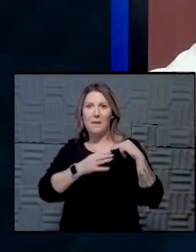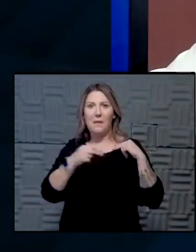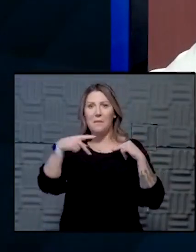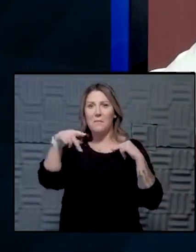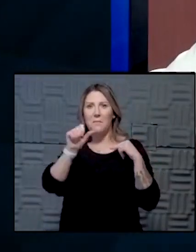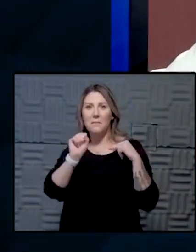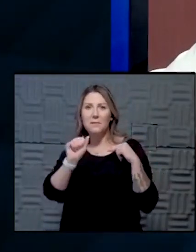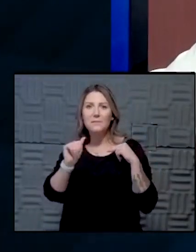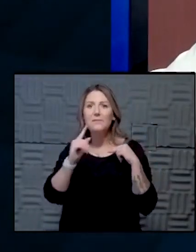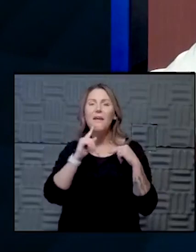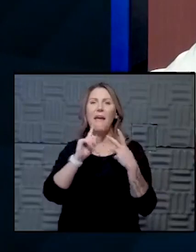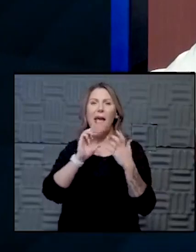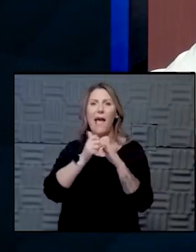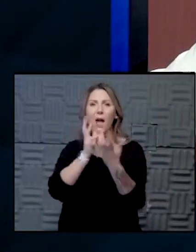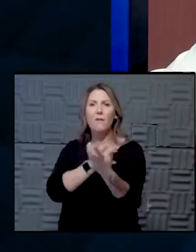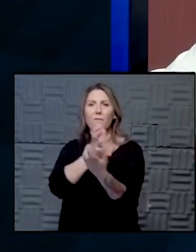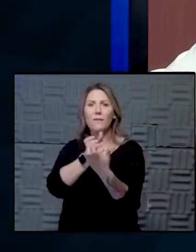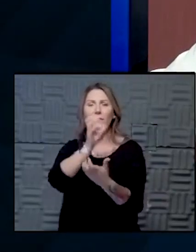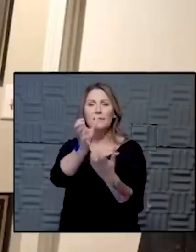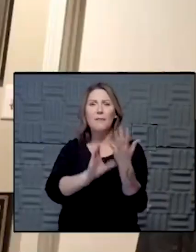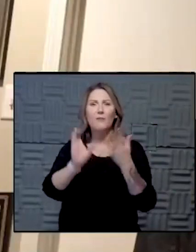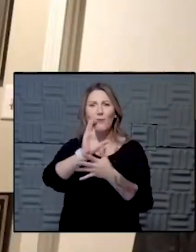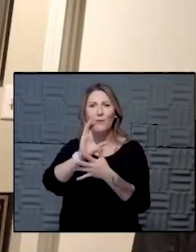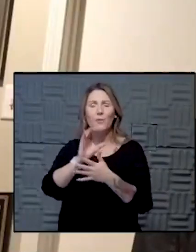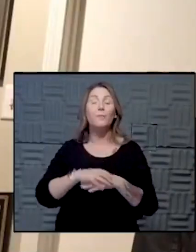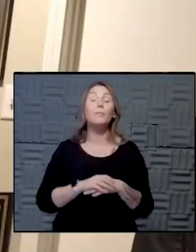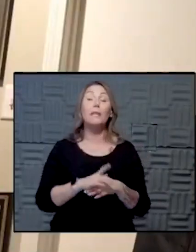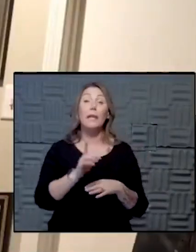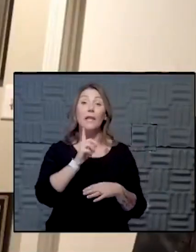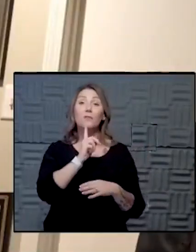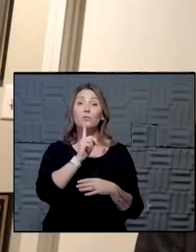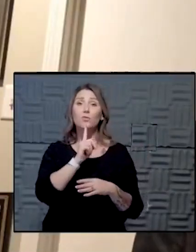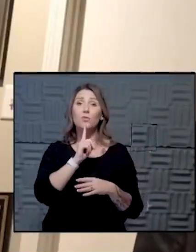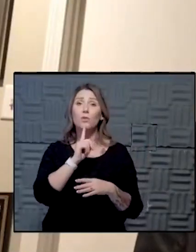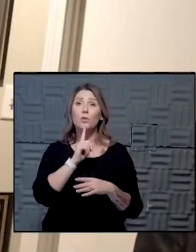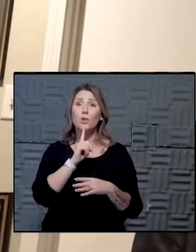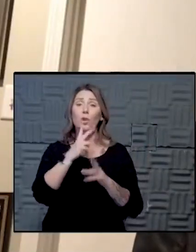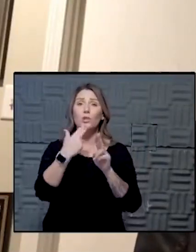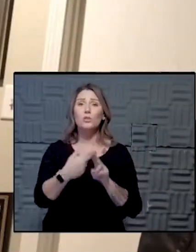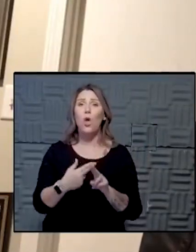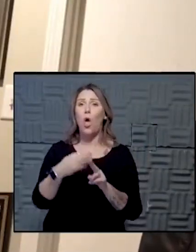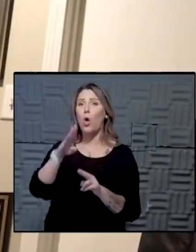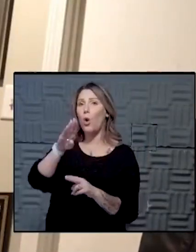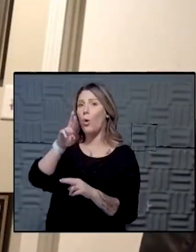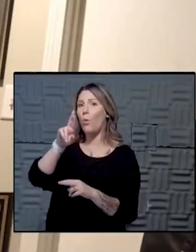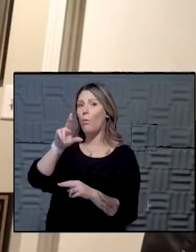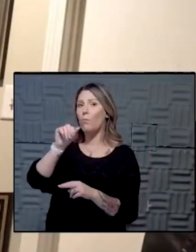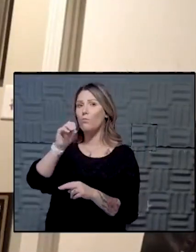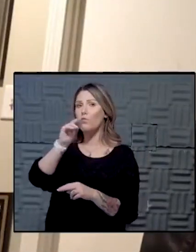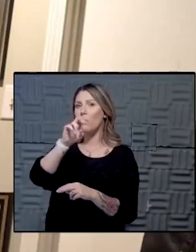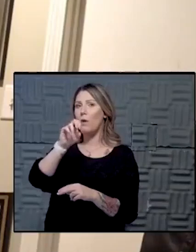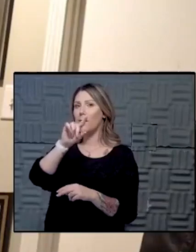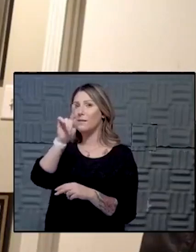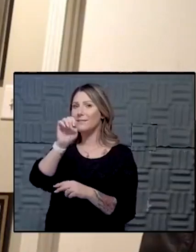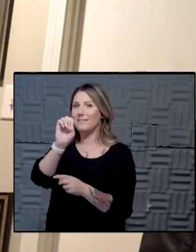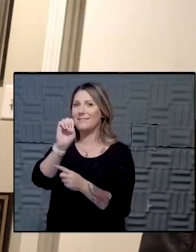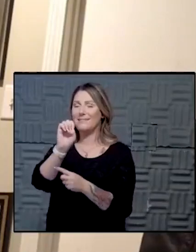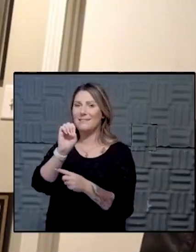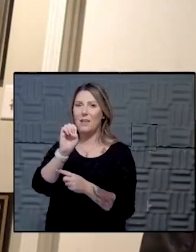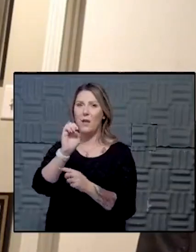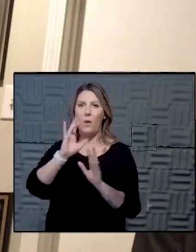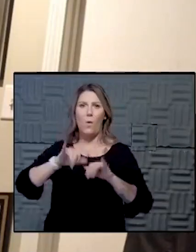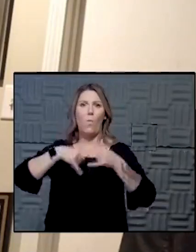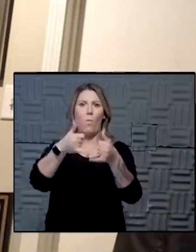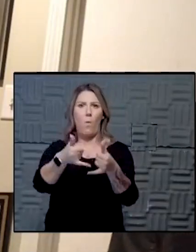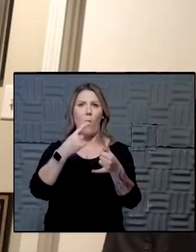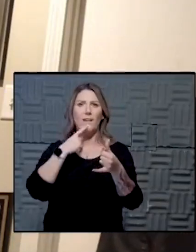mask wearing fits that criteria. yeah, so it's actually called a Bronze Award, and it is the third highest award that